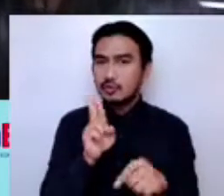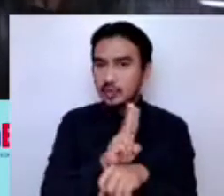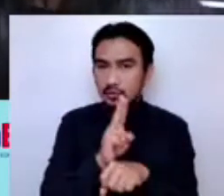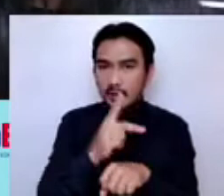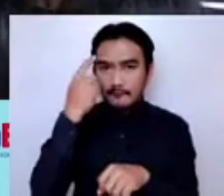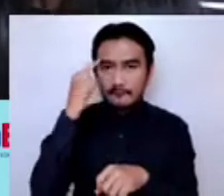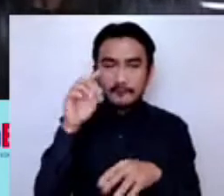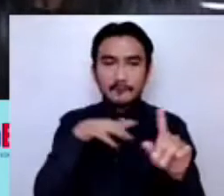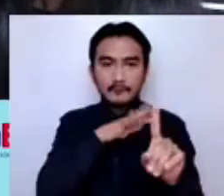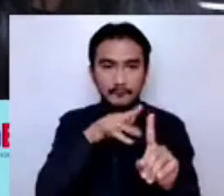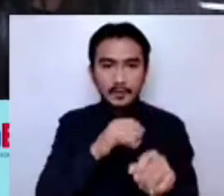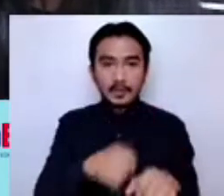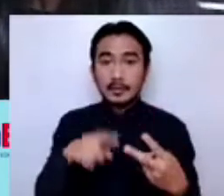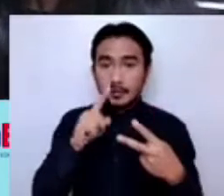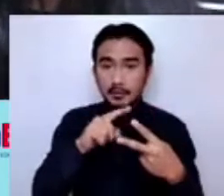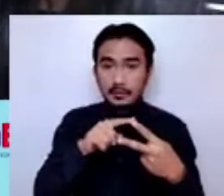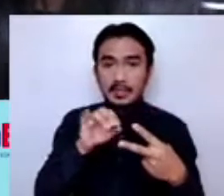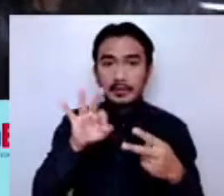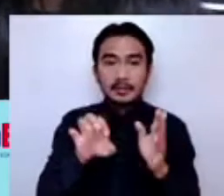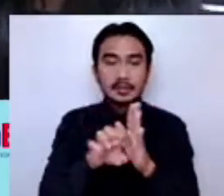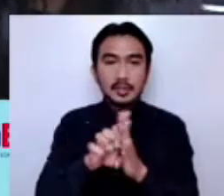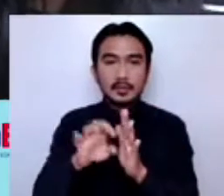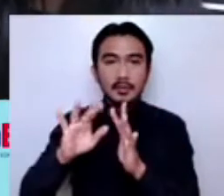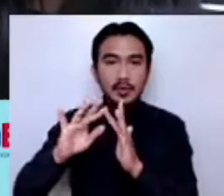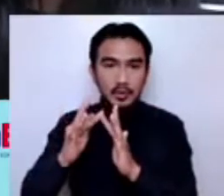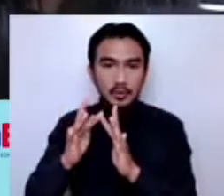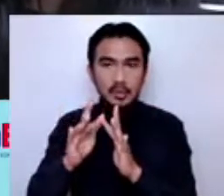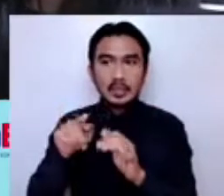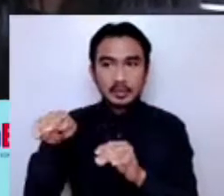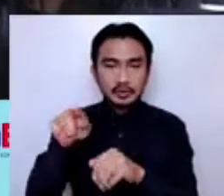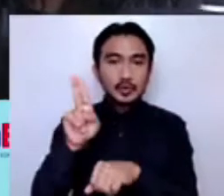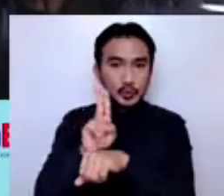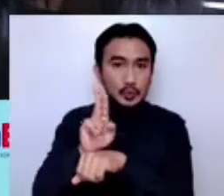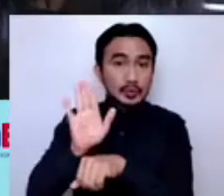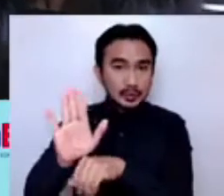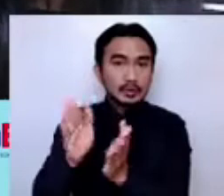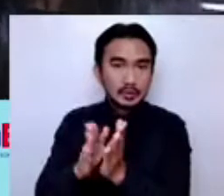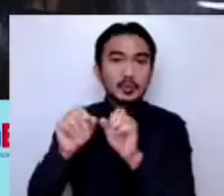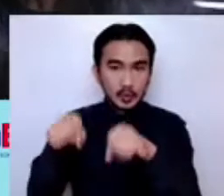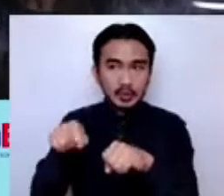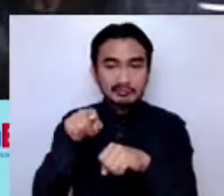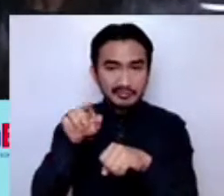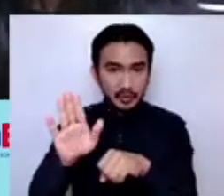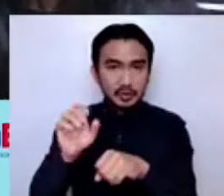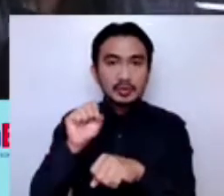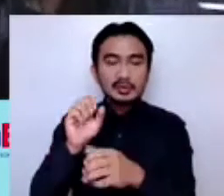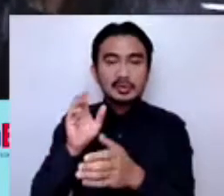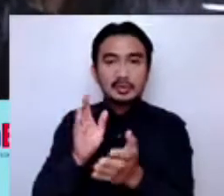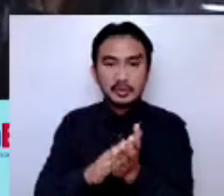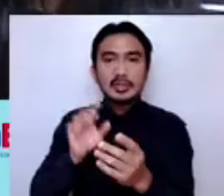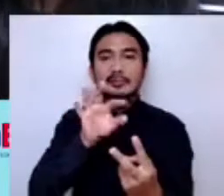first, if online synchronous is one of your modalities, if it's possible in your school, take option 1 or the